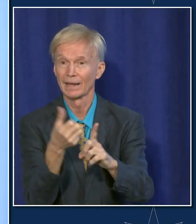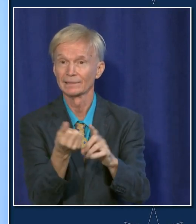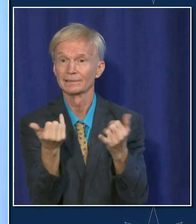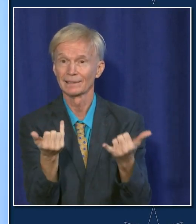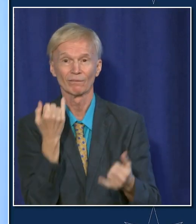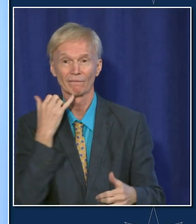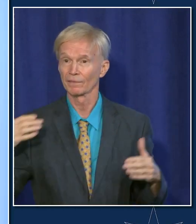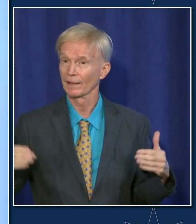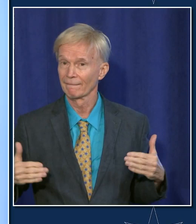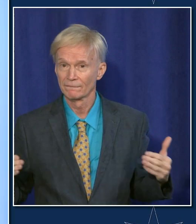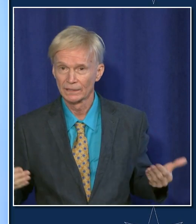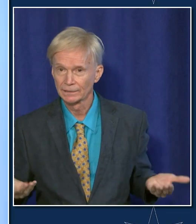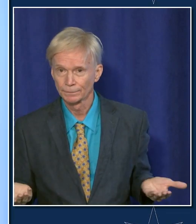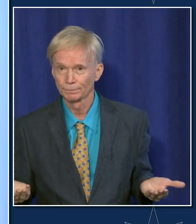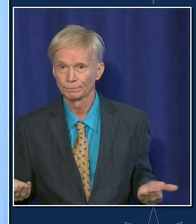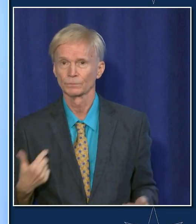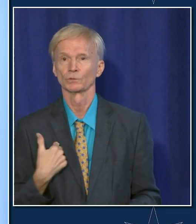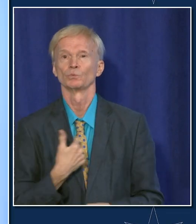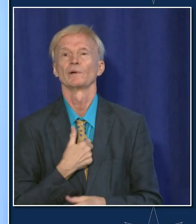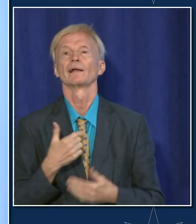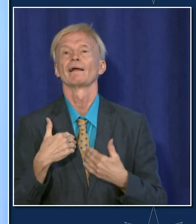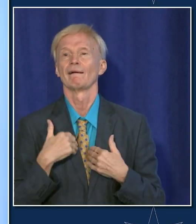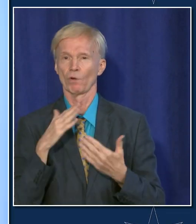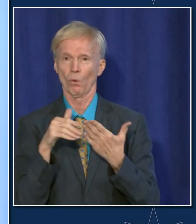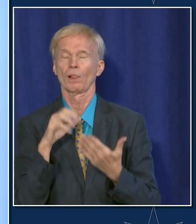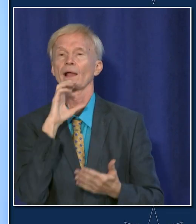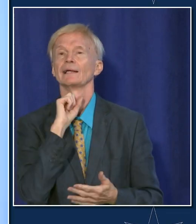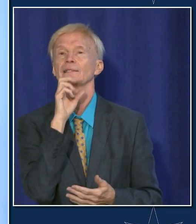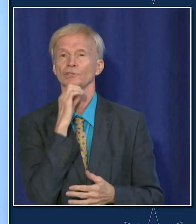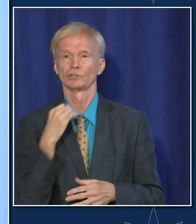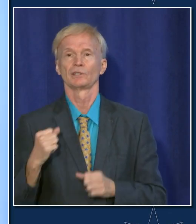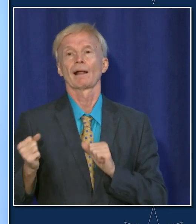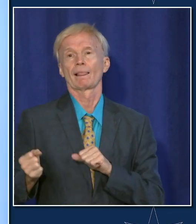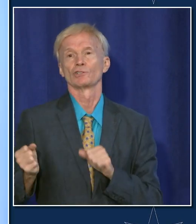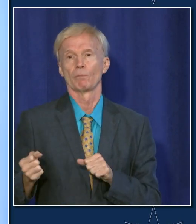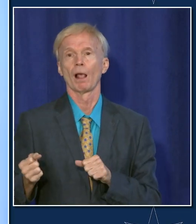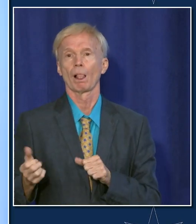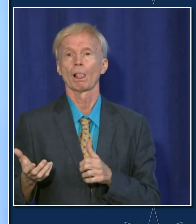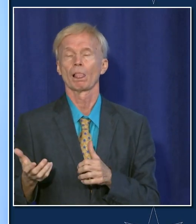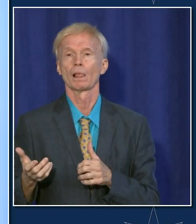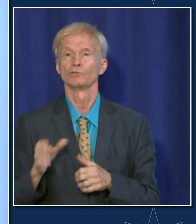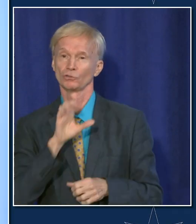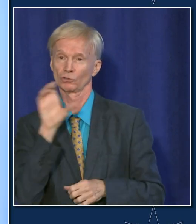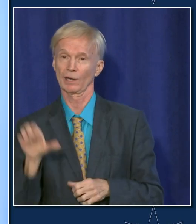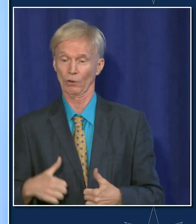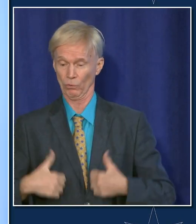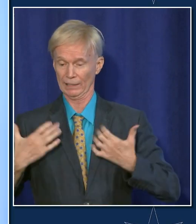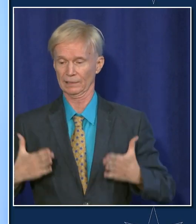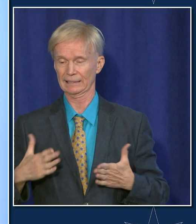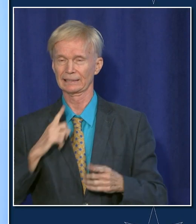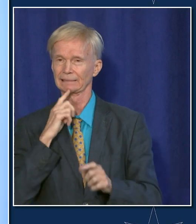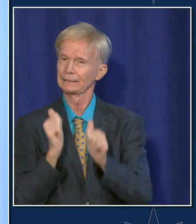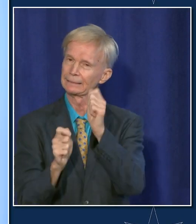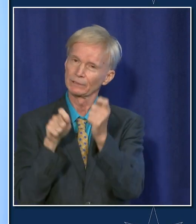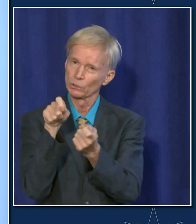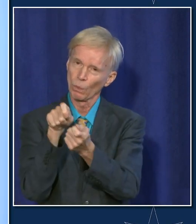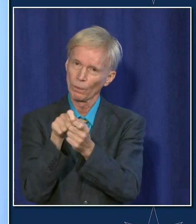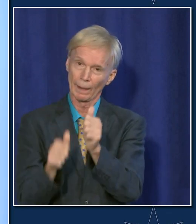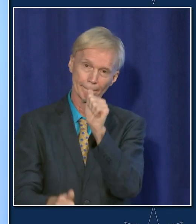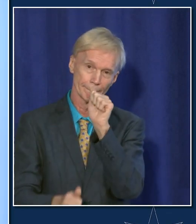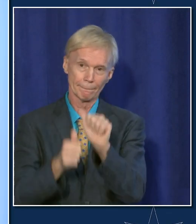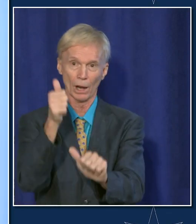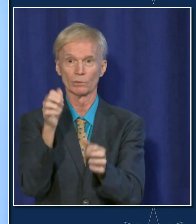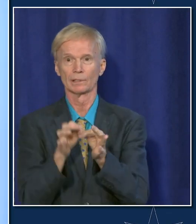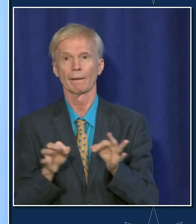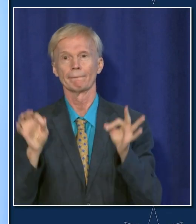yet. Vaccinating all age-eligible Chicago residents is absolutely the most important